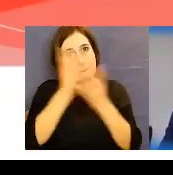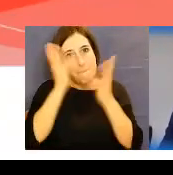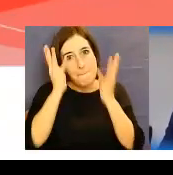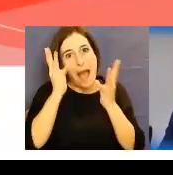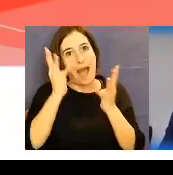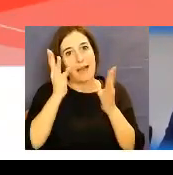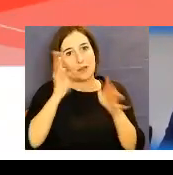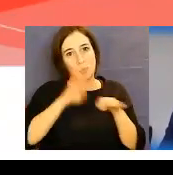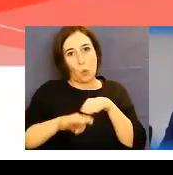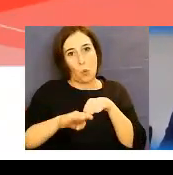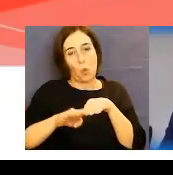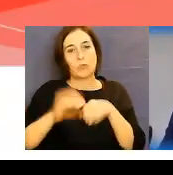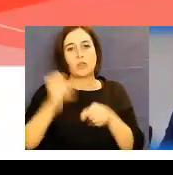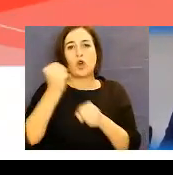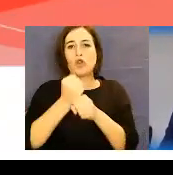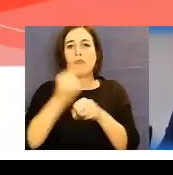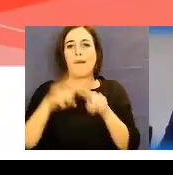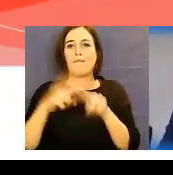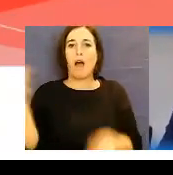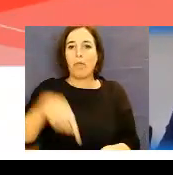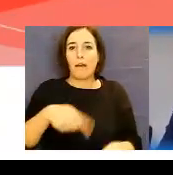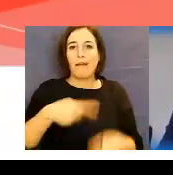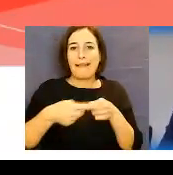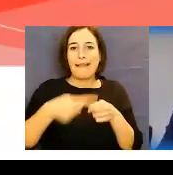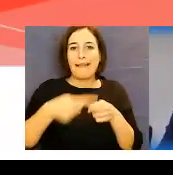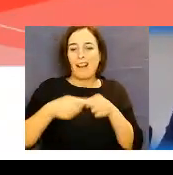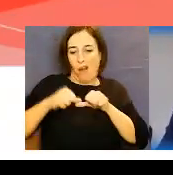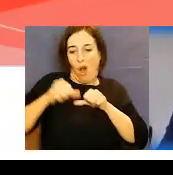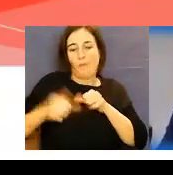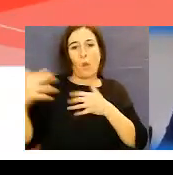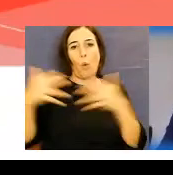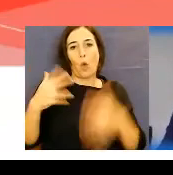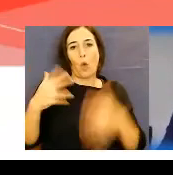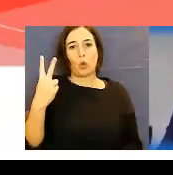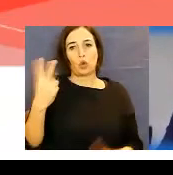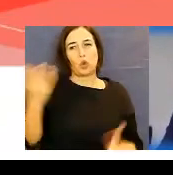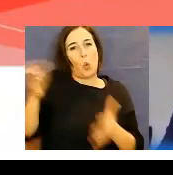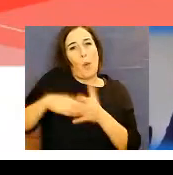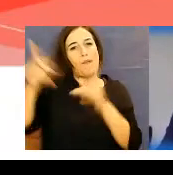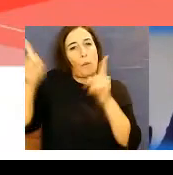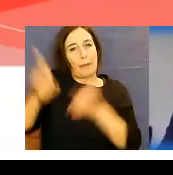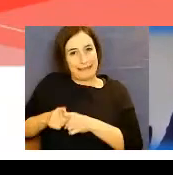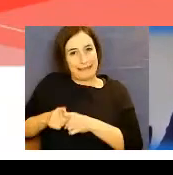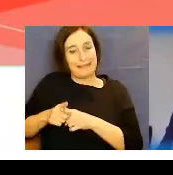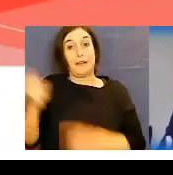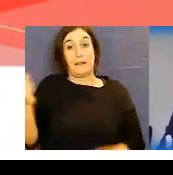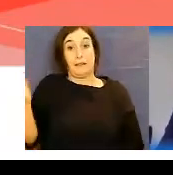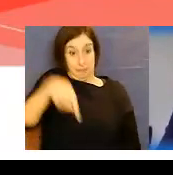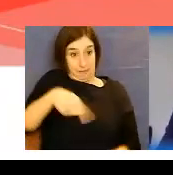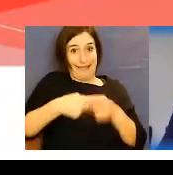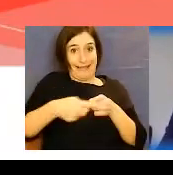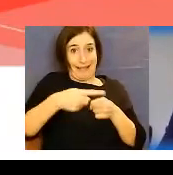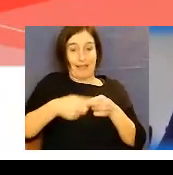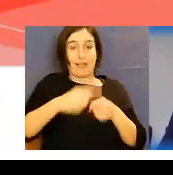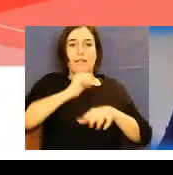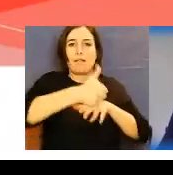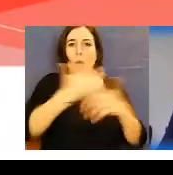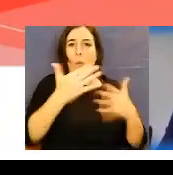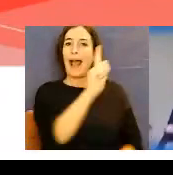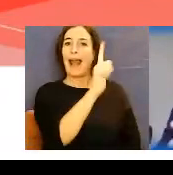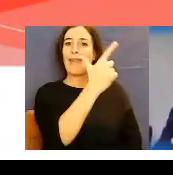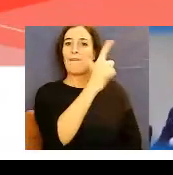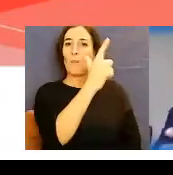just after the war when he was in India, and worked in the docks in Liverpool and supported a team called Liverpool